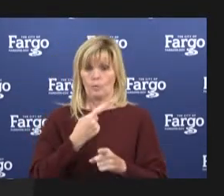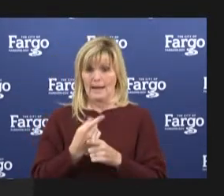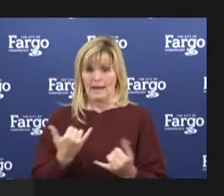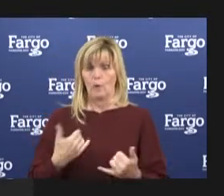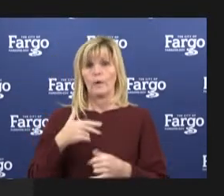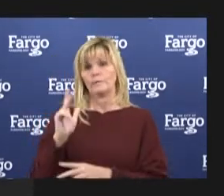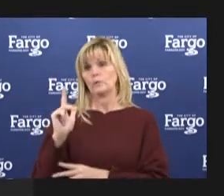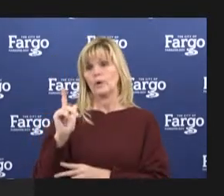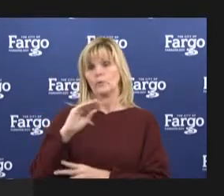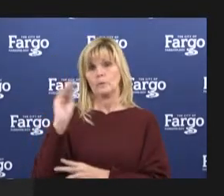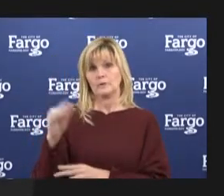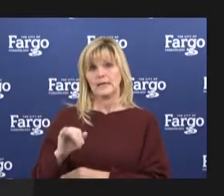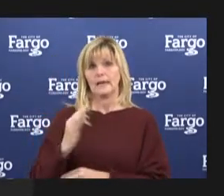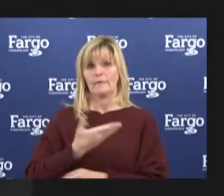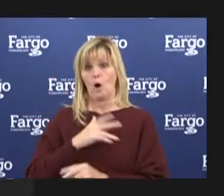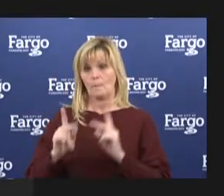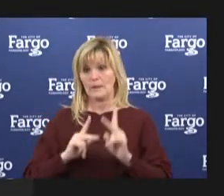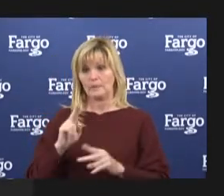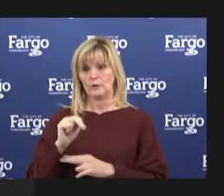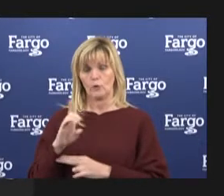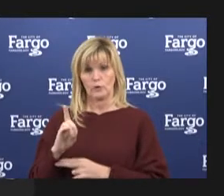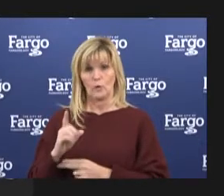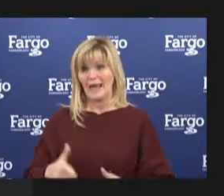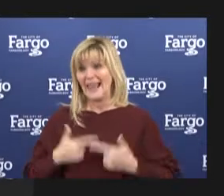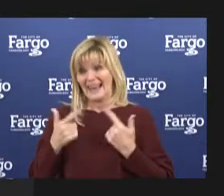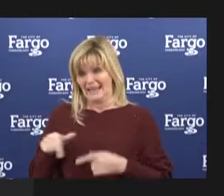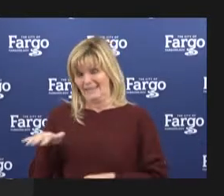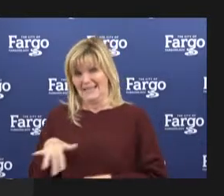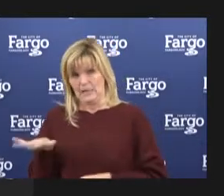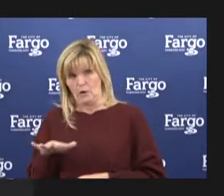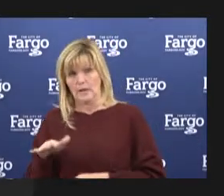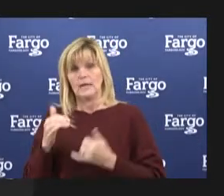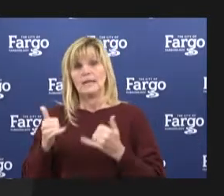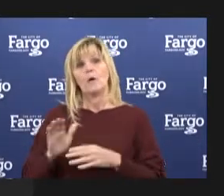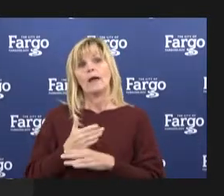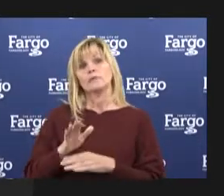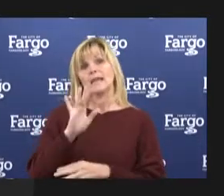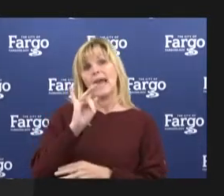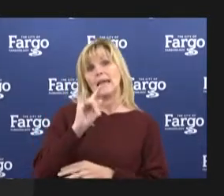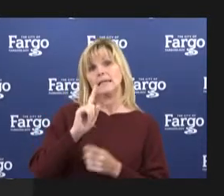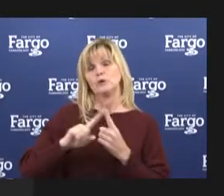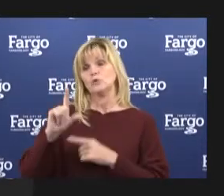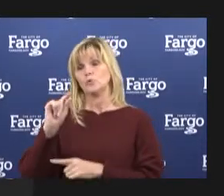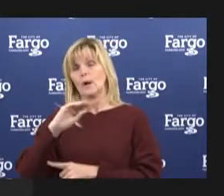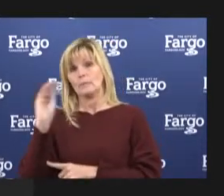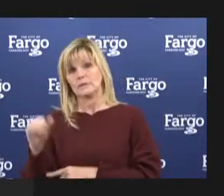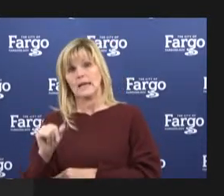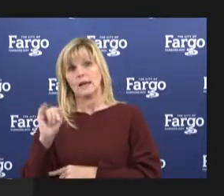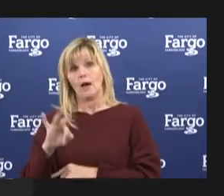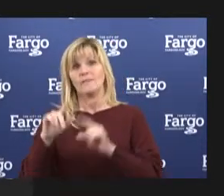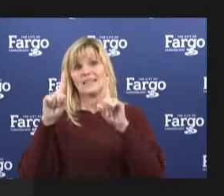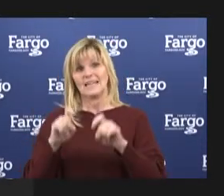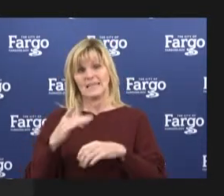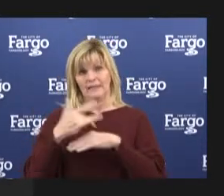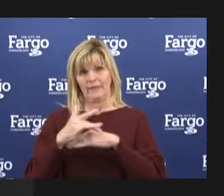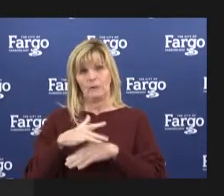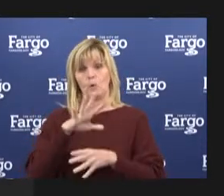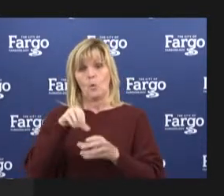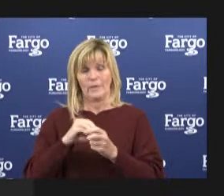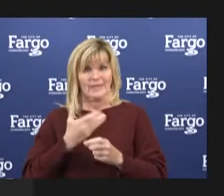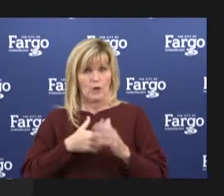of the population in North Dakota and is currently averaging 18 to 20% of the weekly tests available in the